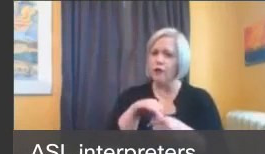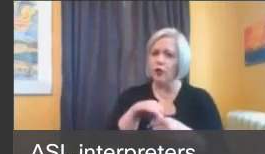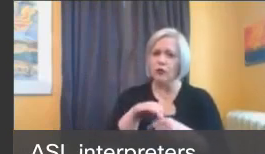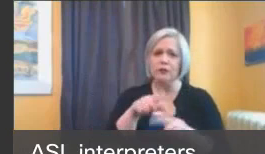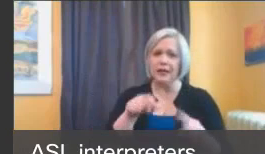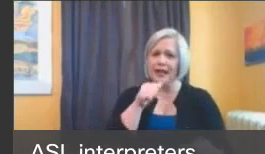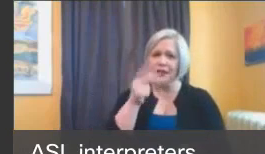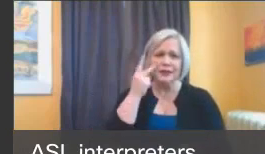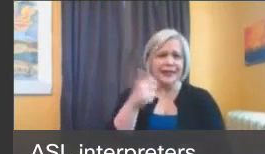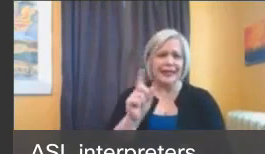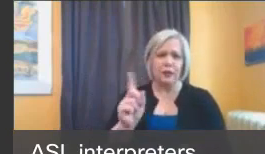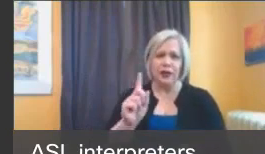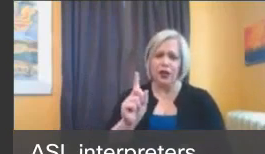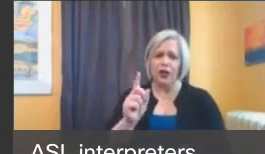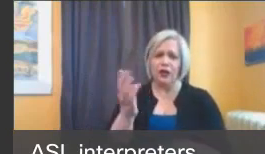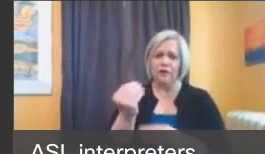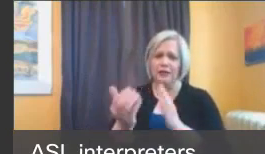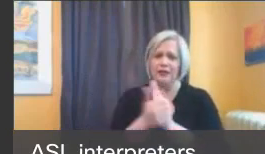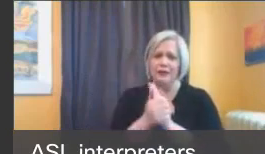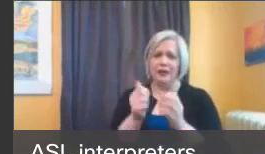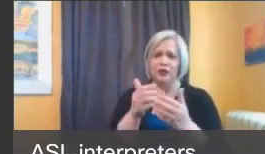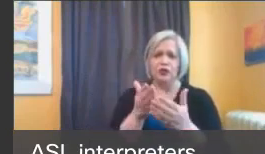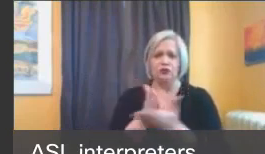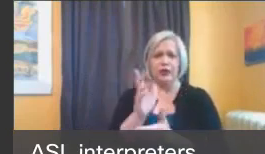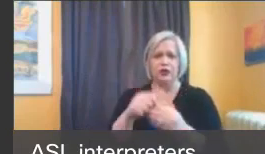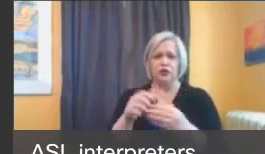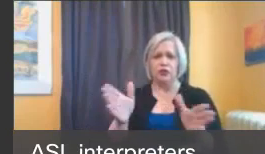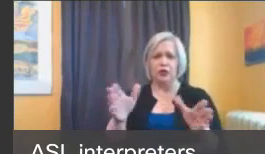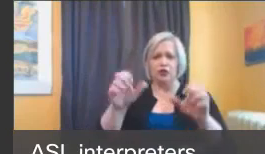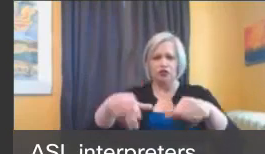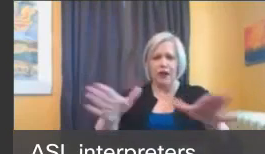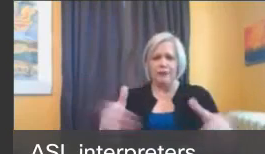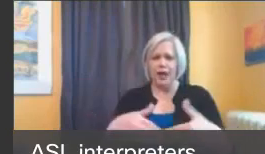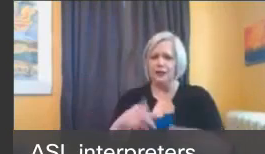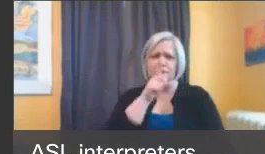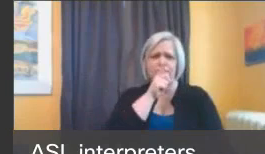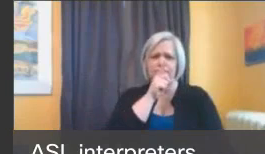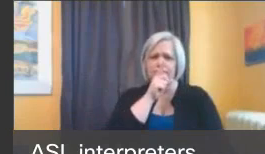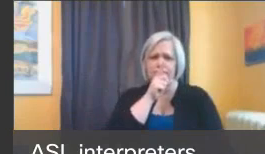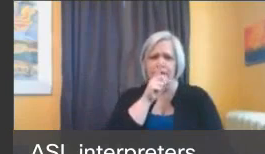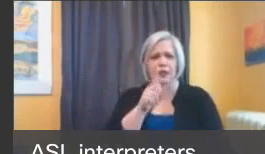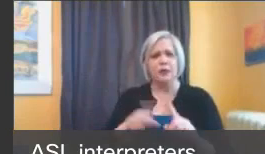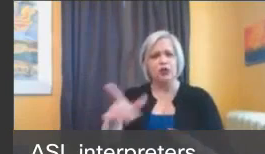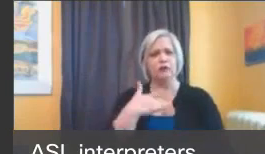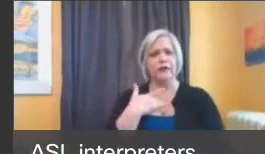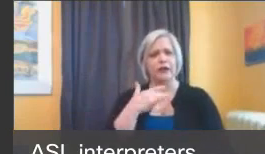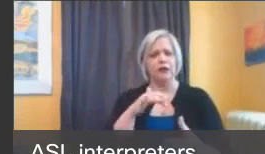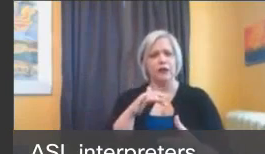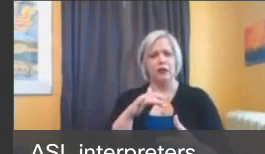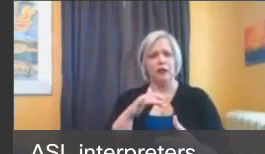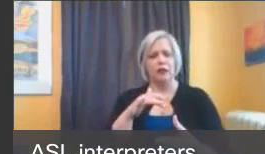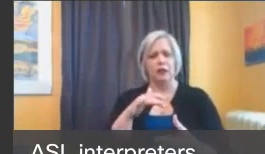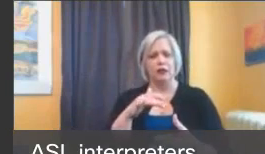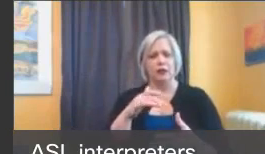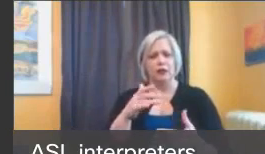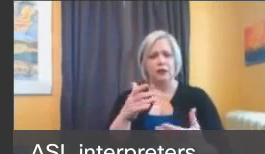there's a 14th Amendment right to a box, a drop box. And you seem to feel that this is